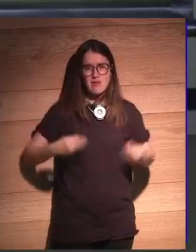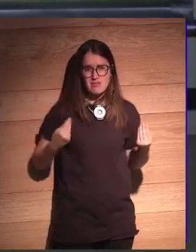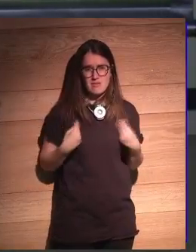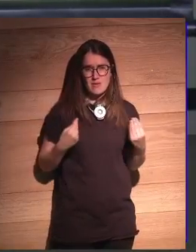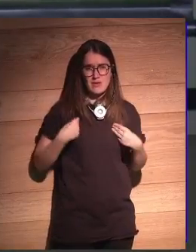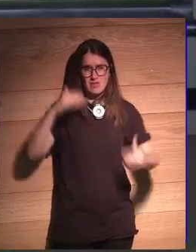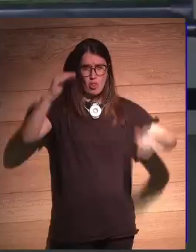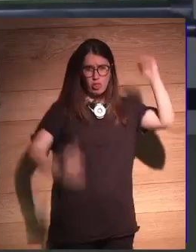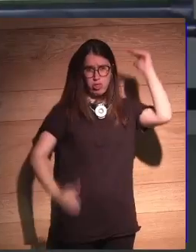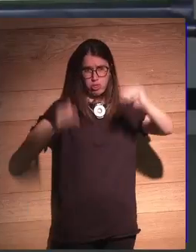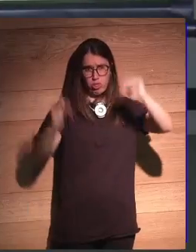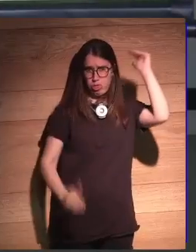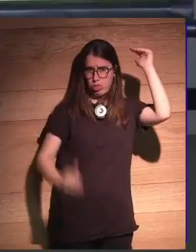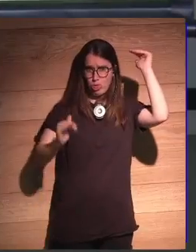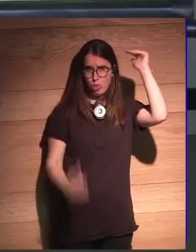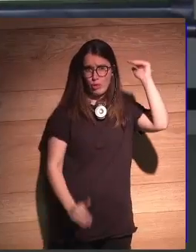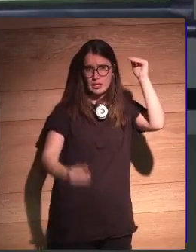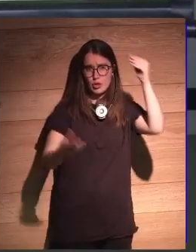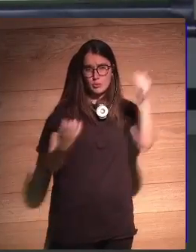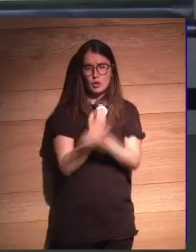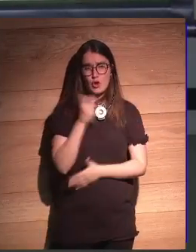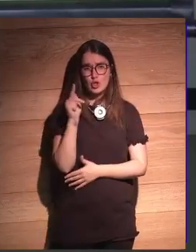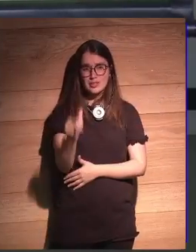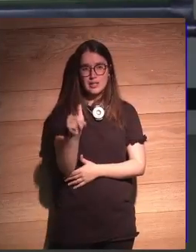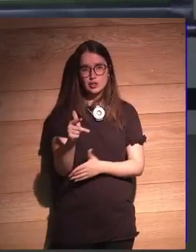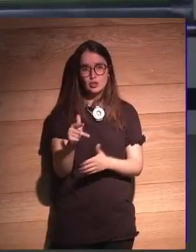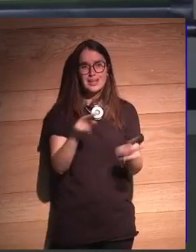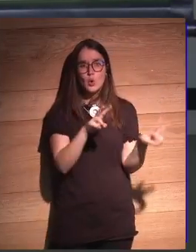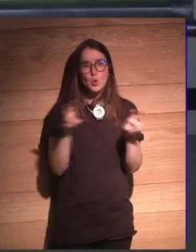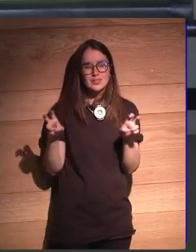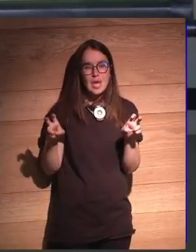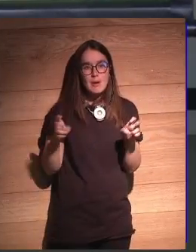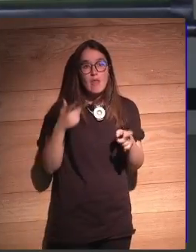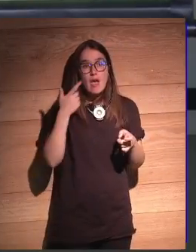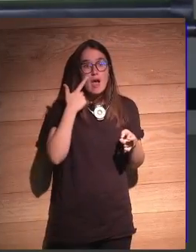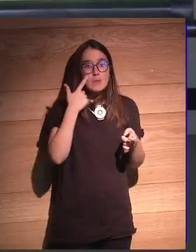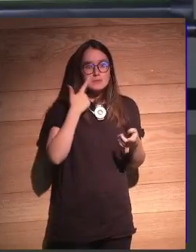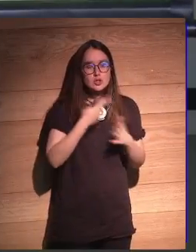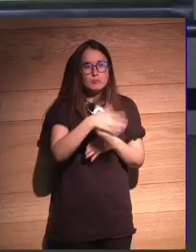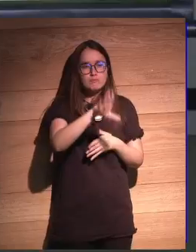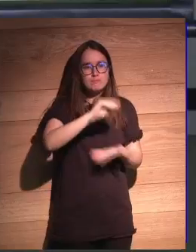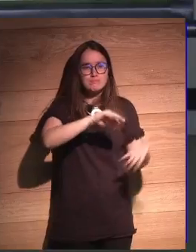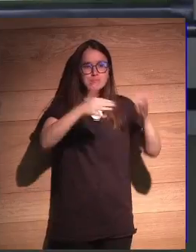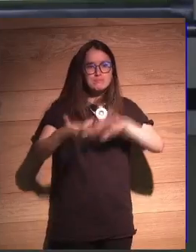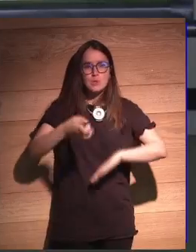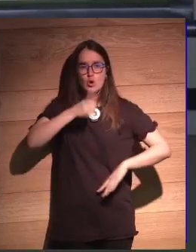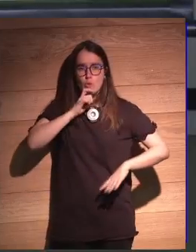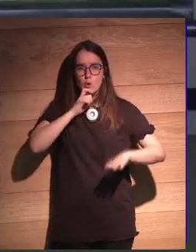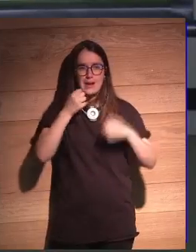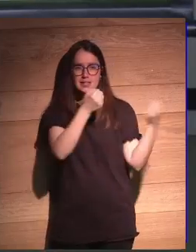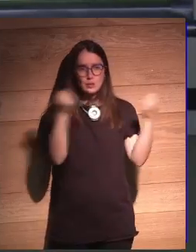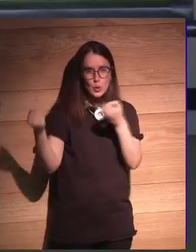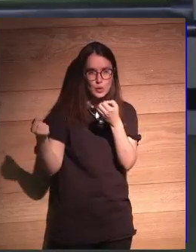So like all rights, it is a matter of how it is interpreted and institutionalized.